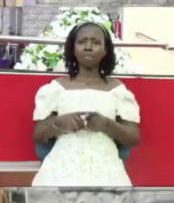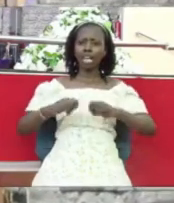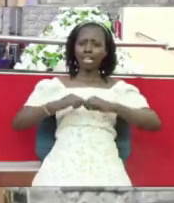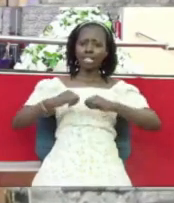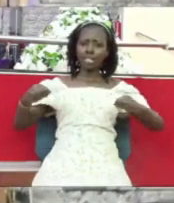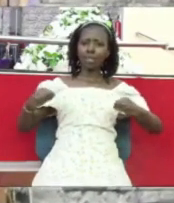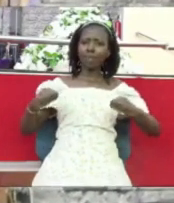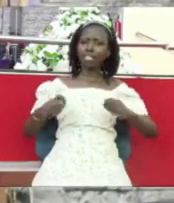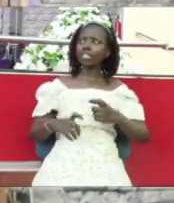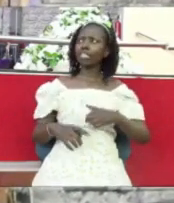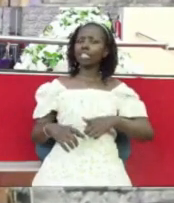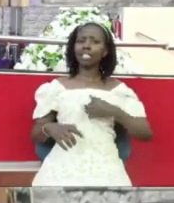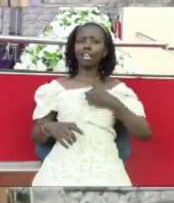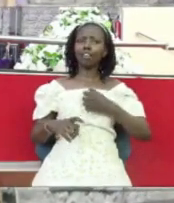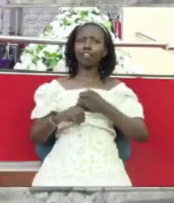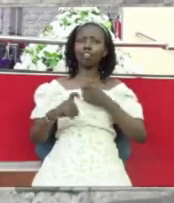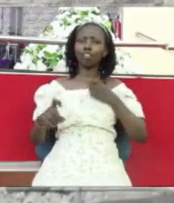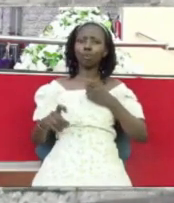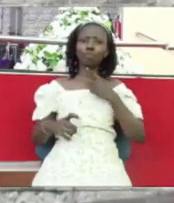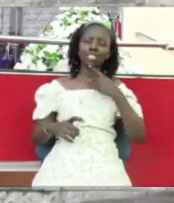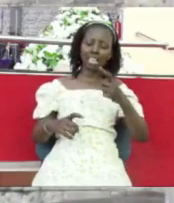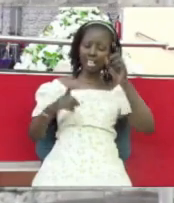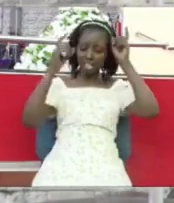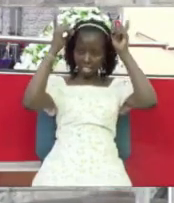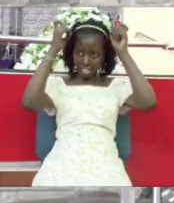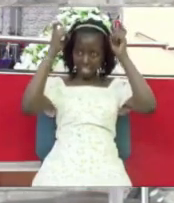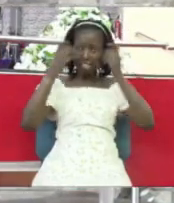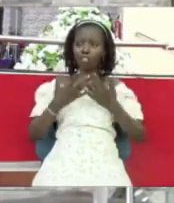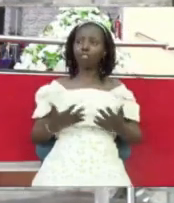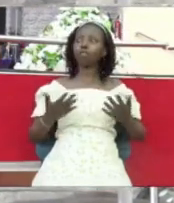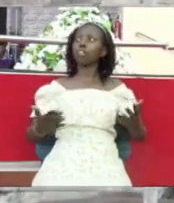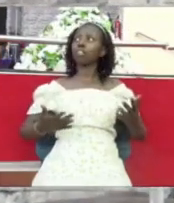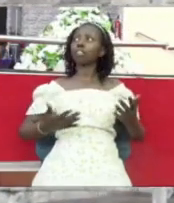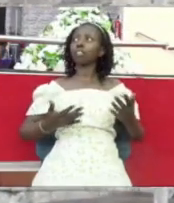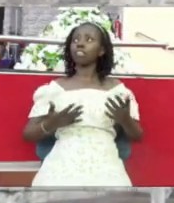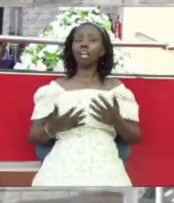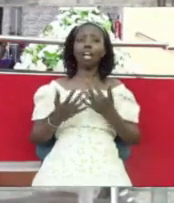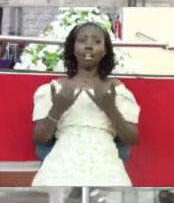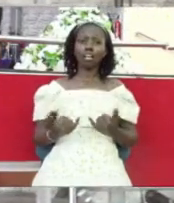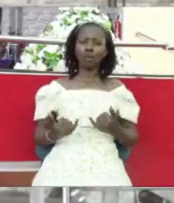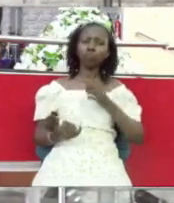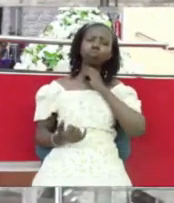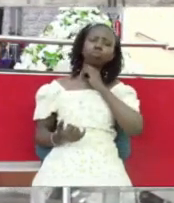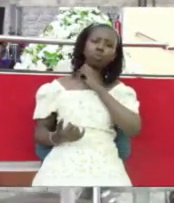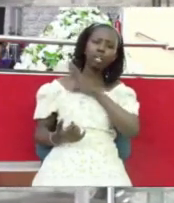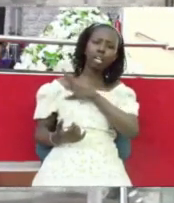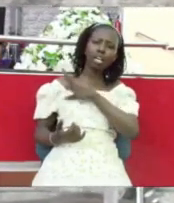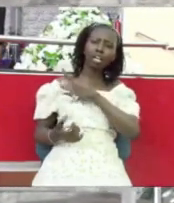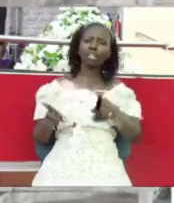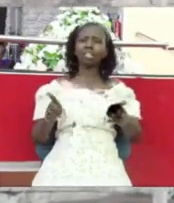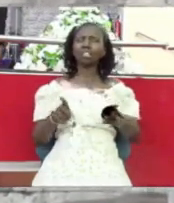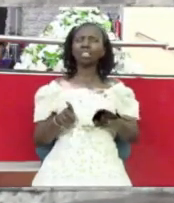into mentioning what is evil. Hata kuweza kutamka hiyo dhambi ni nini? Now to abhor is to be disgusted about